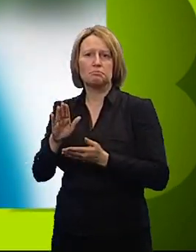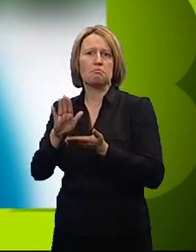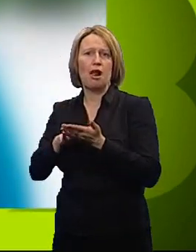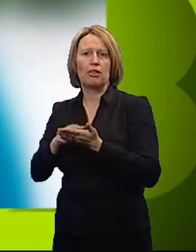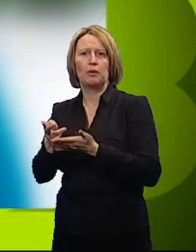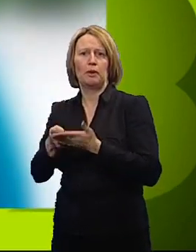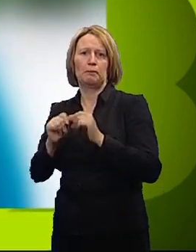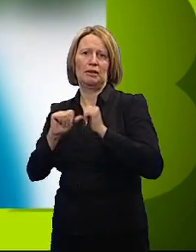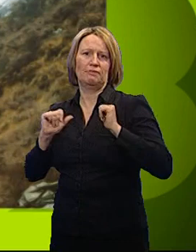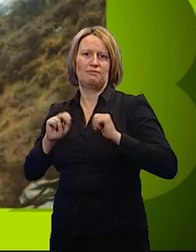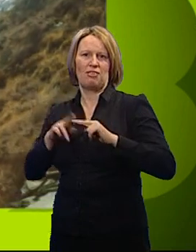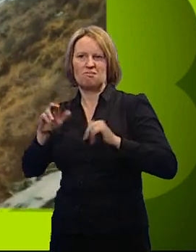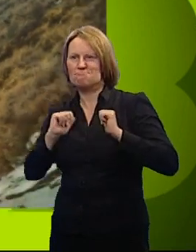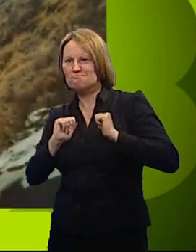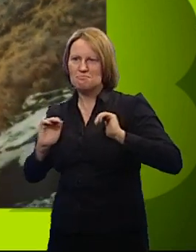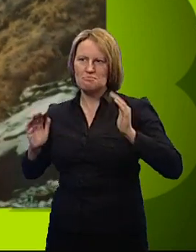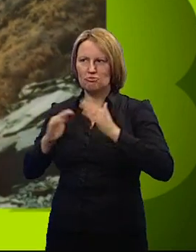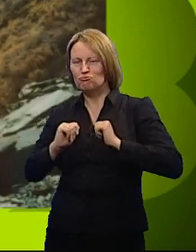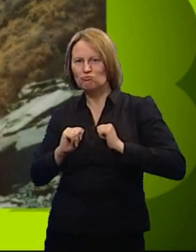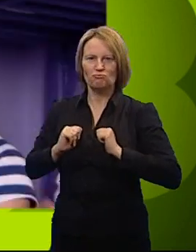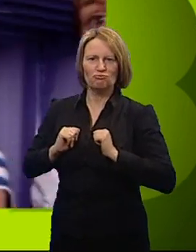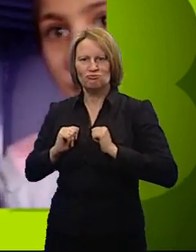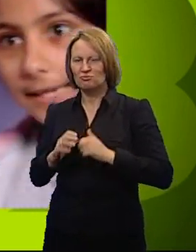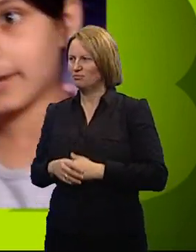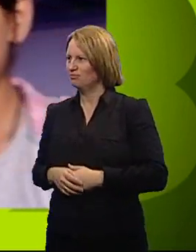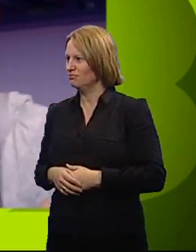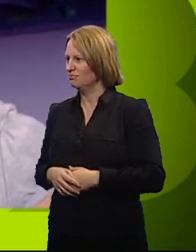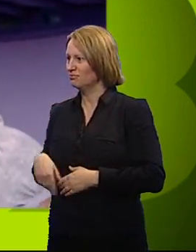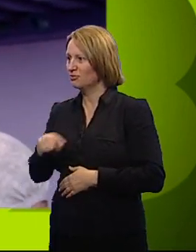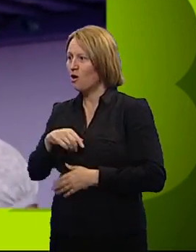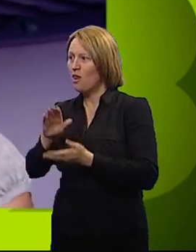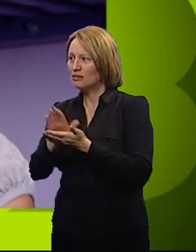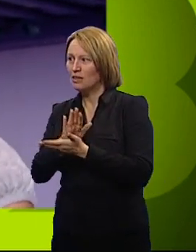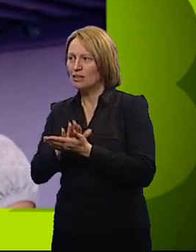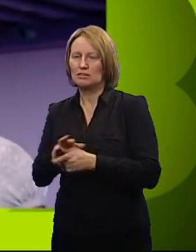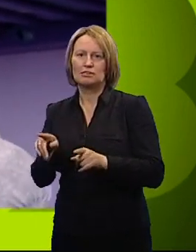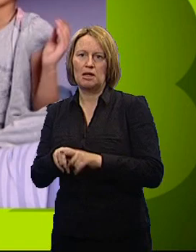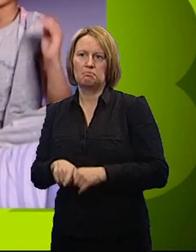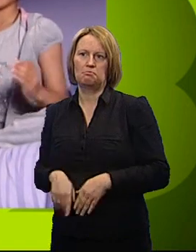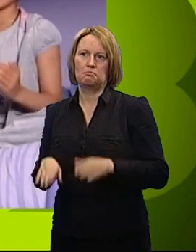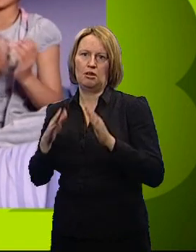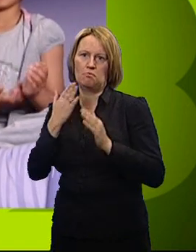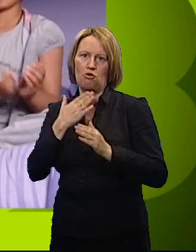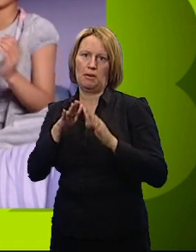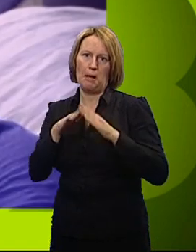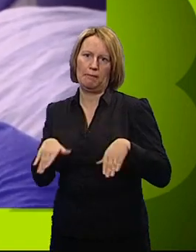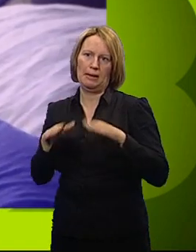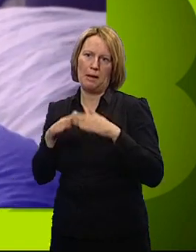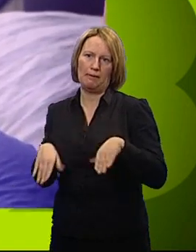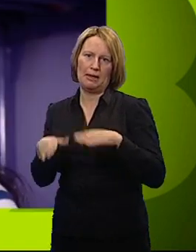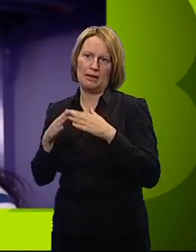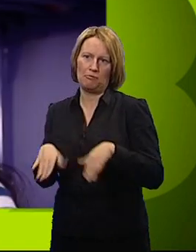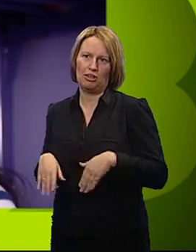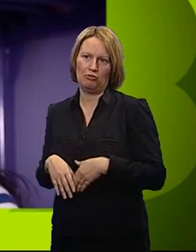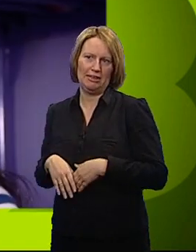would go lie on the beach, whereas Dad would go hiking up a mountain. And when we go on a family holiday, it's just the same. Camping, camping, camping.